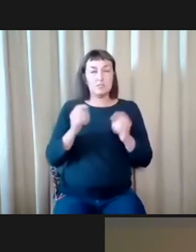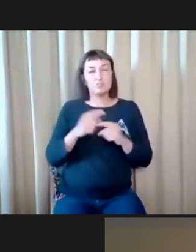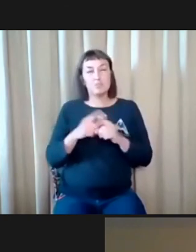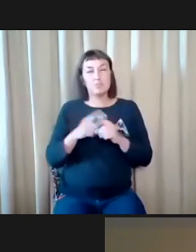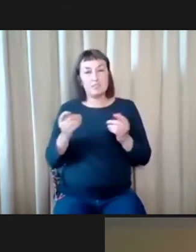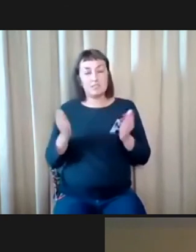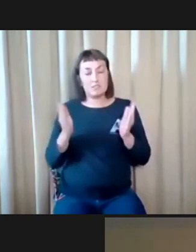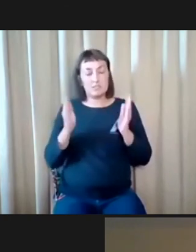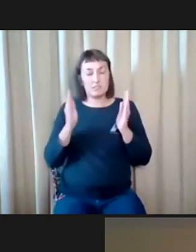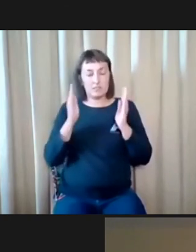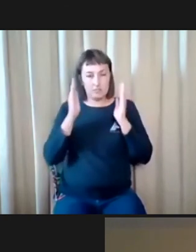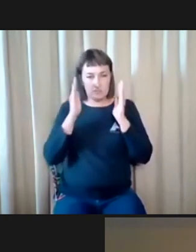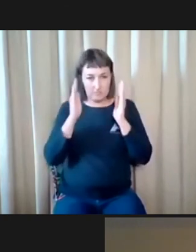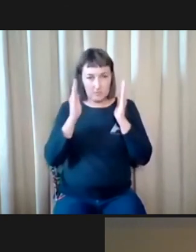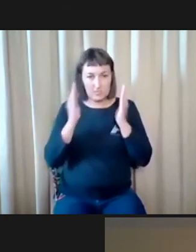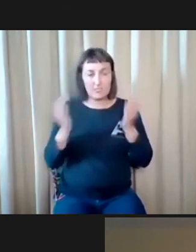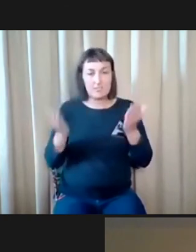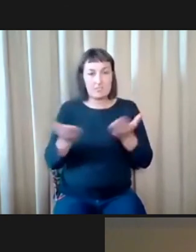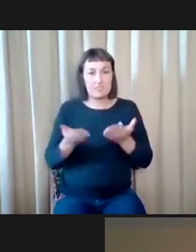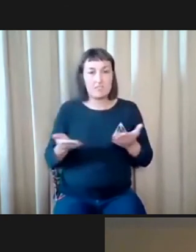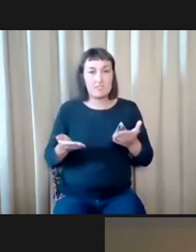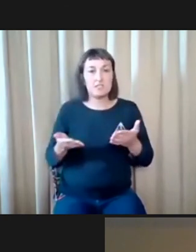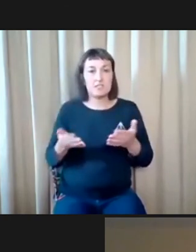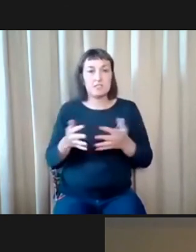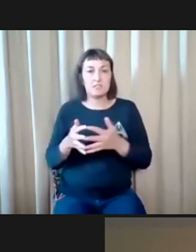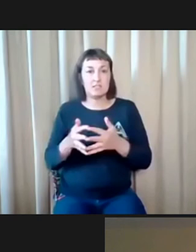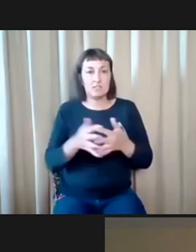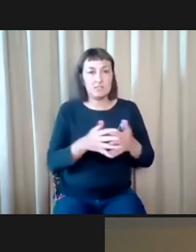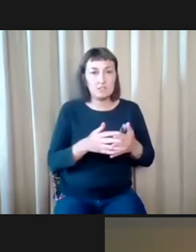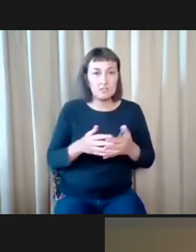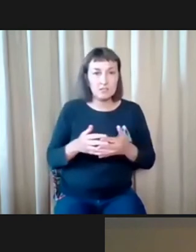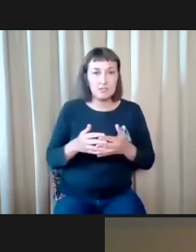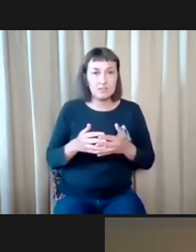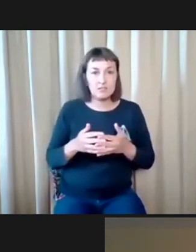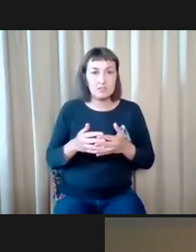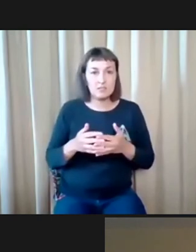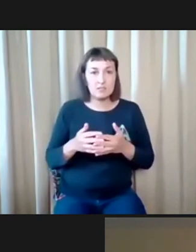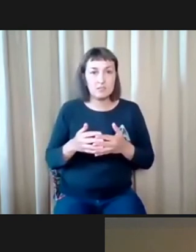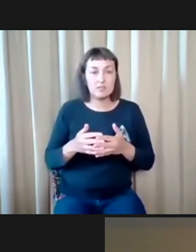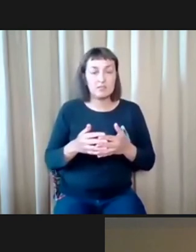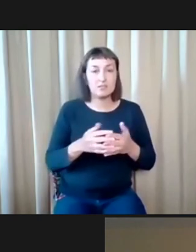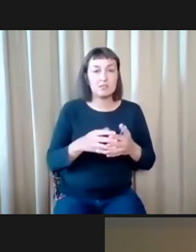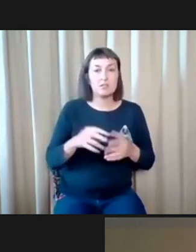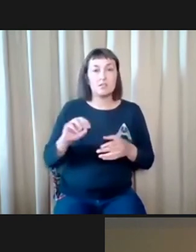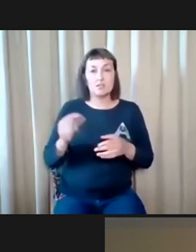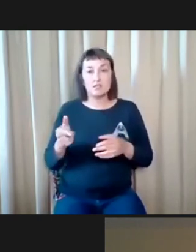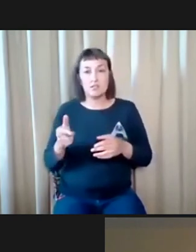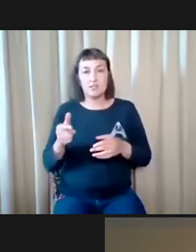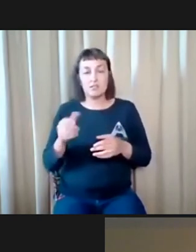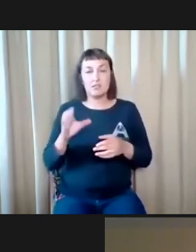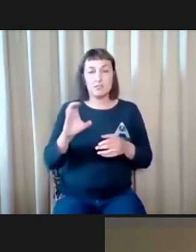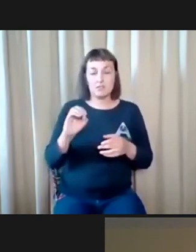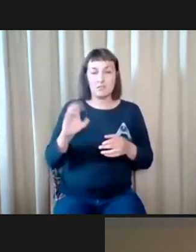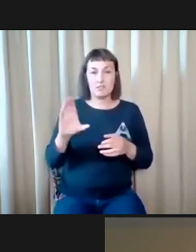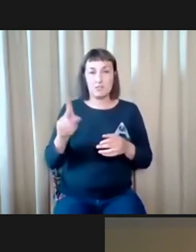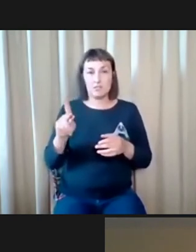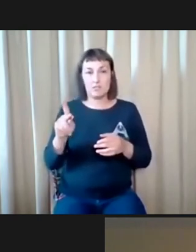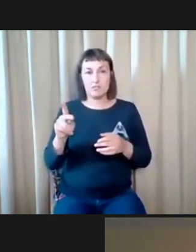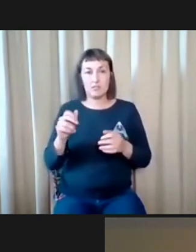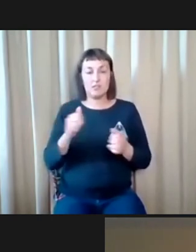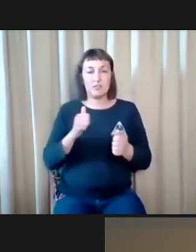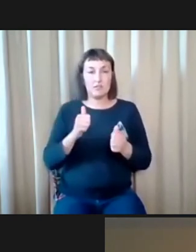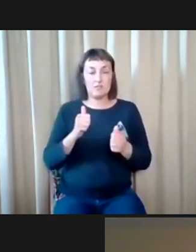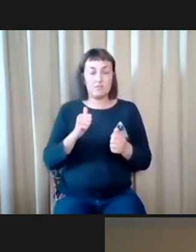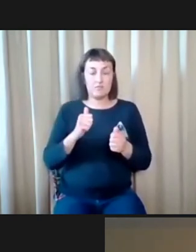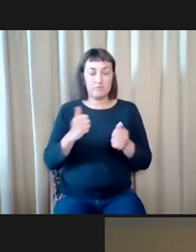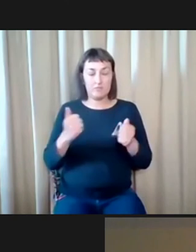to see what we can do here. And ultimately, we do believe that, like dogfighting and cockfighting, which our movement has banned and was a